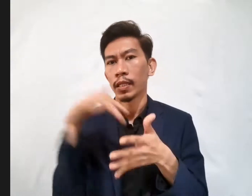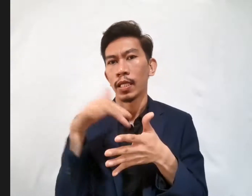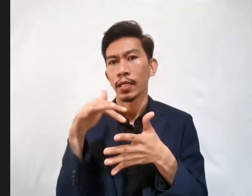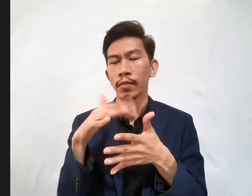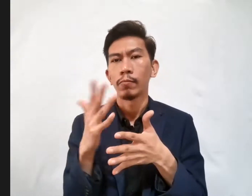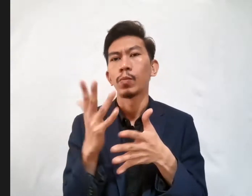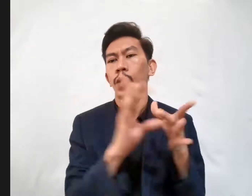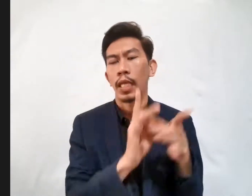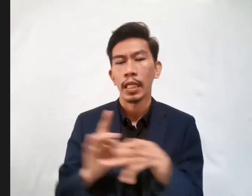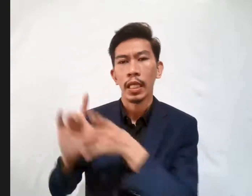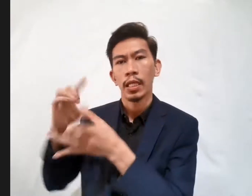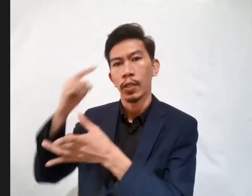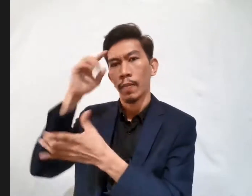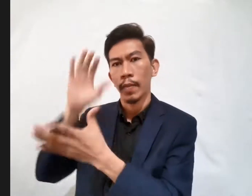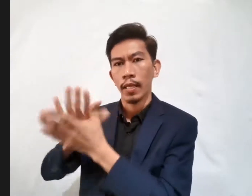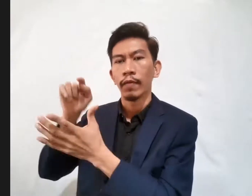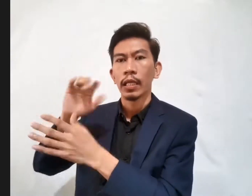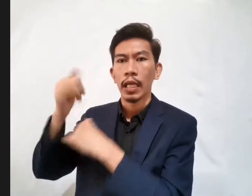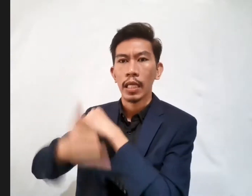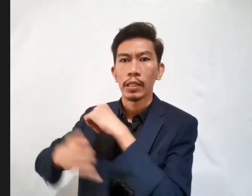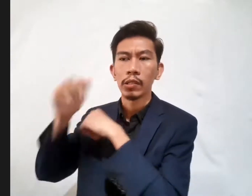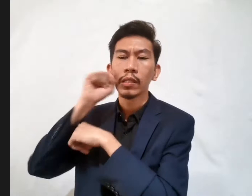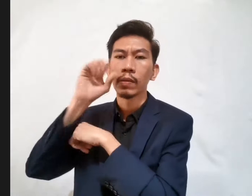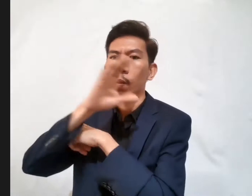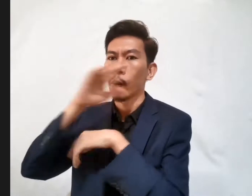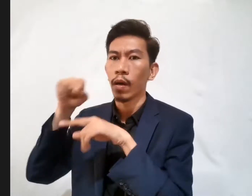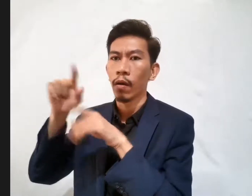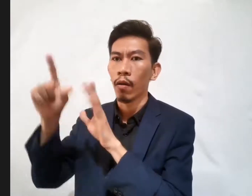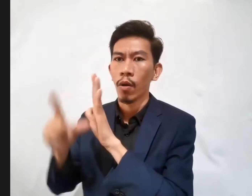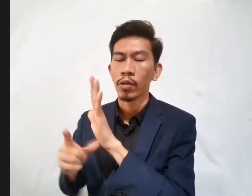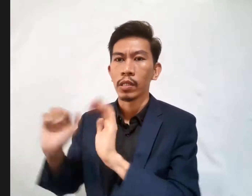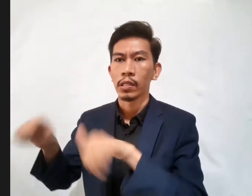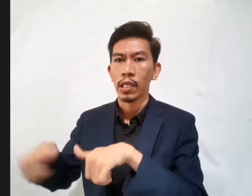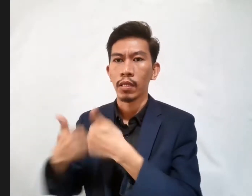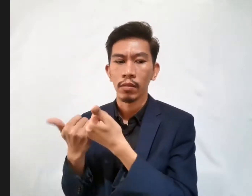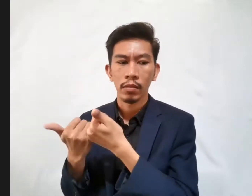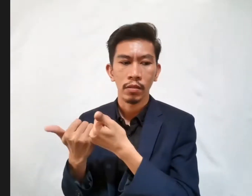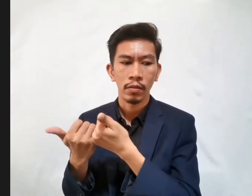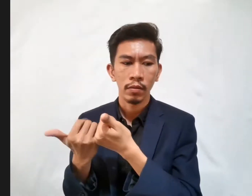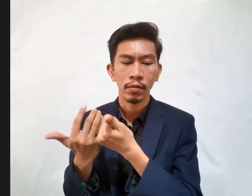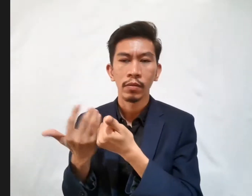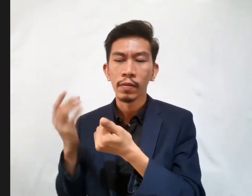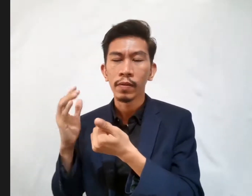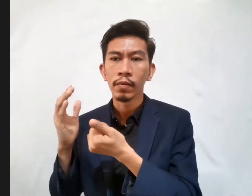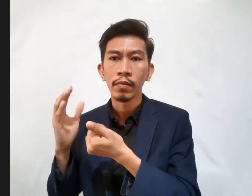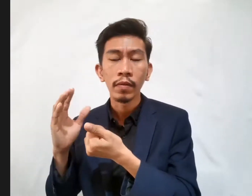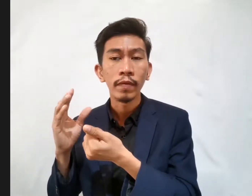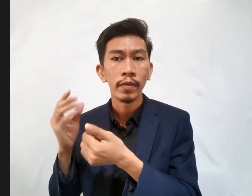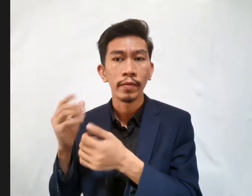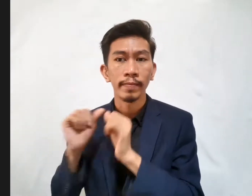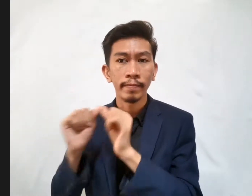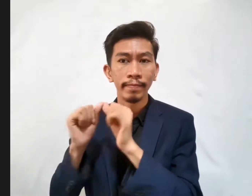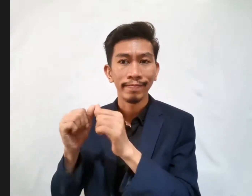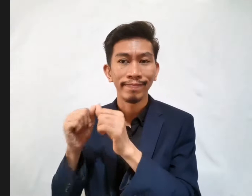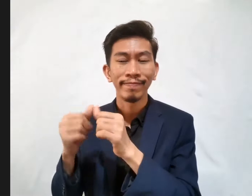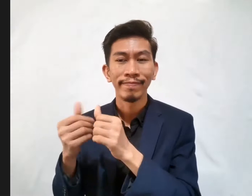belief that the country's senior citizens pose a challenge to the fiscal sustainability of the